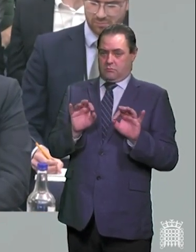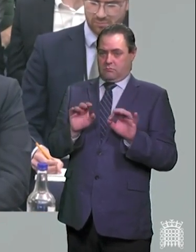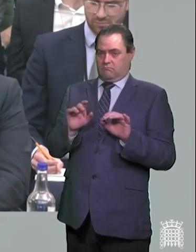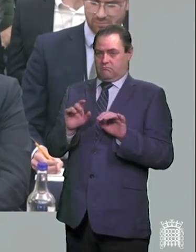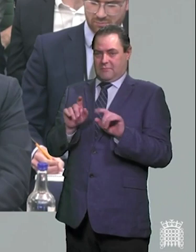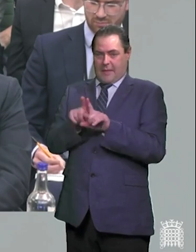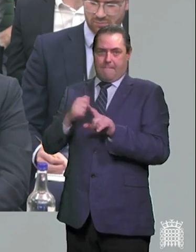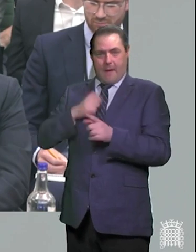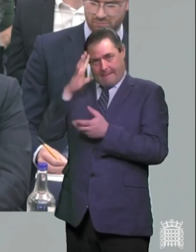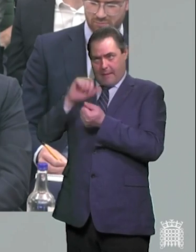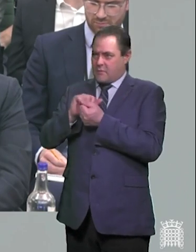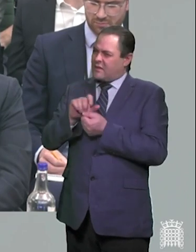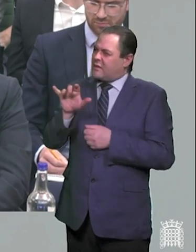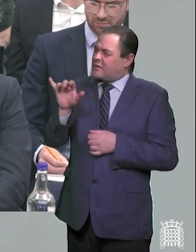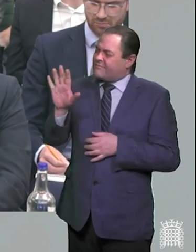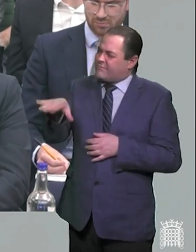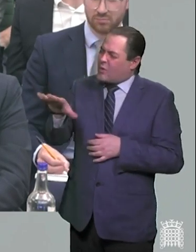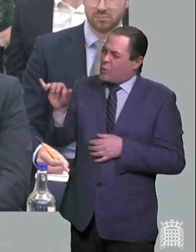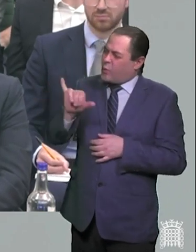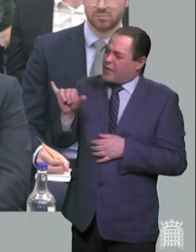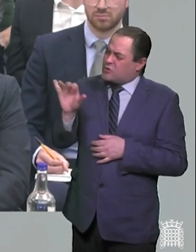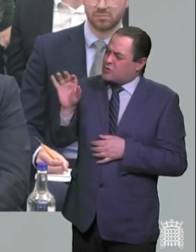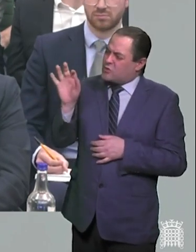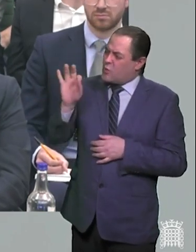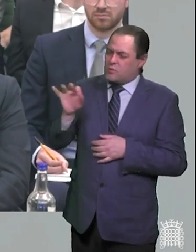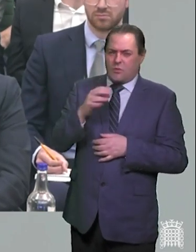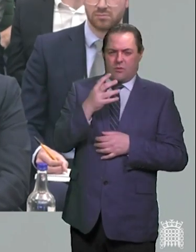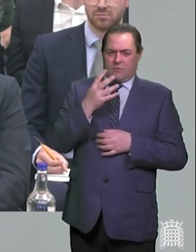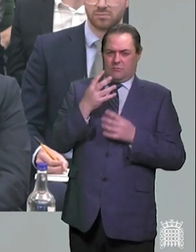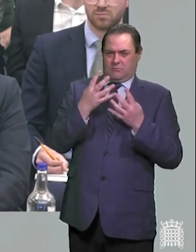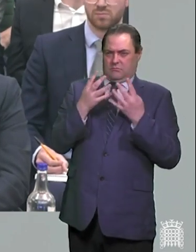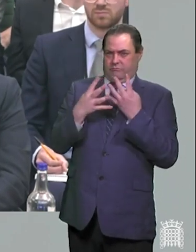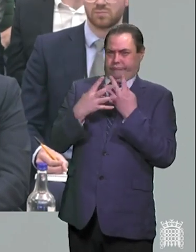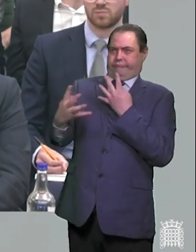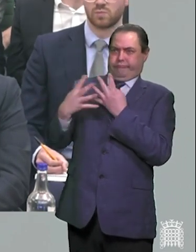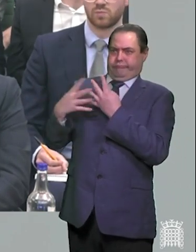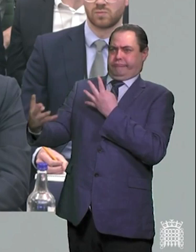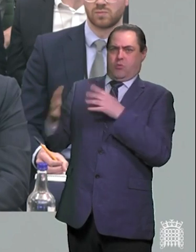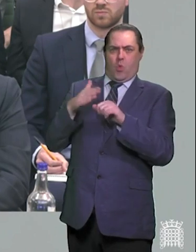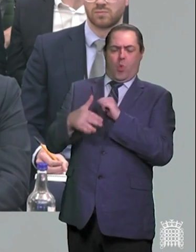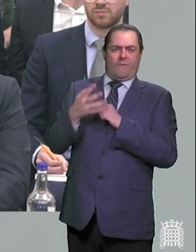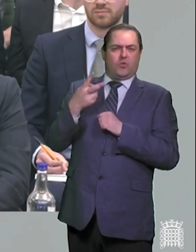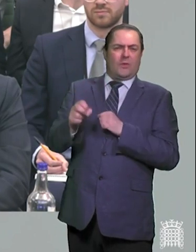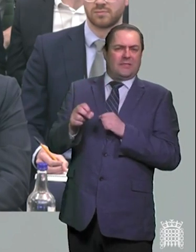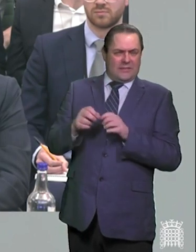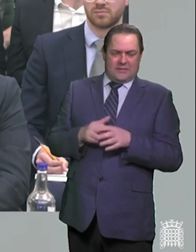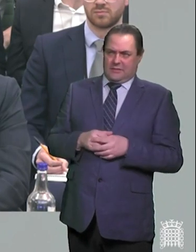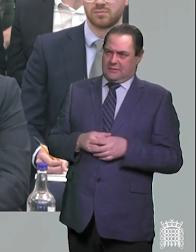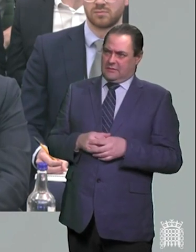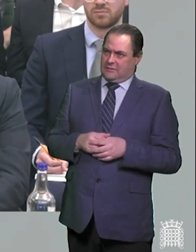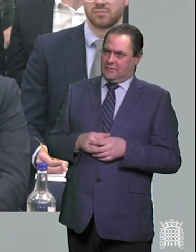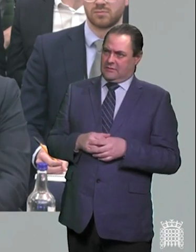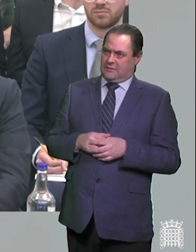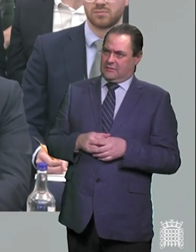own memory. Which quotation is this? Of the 4 to 5 people deep and more than 20 people in attendance. I actually